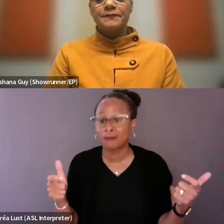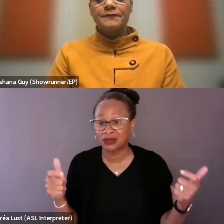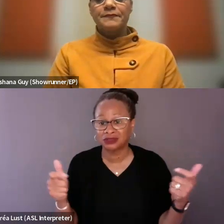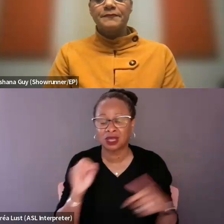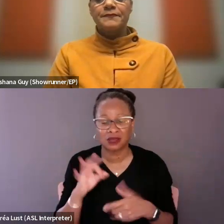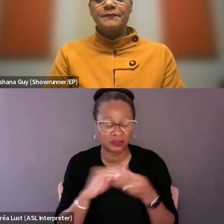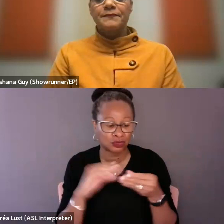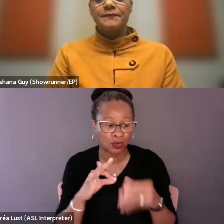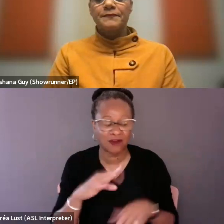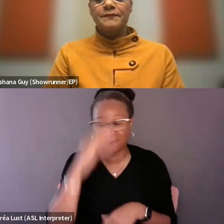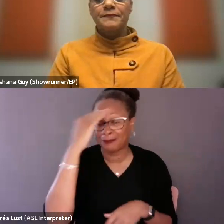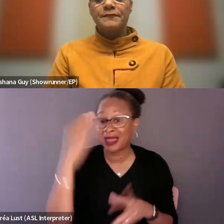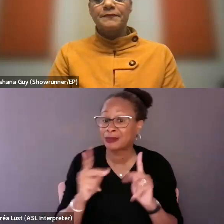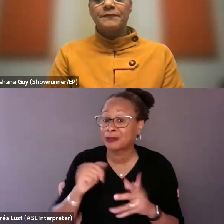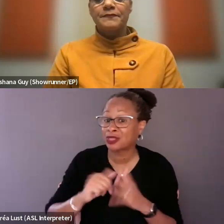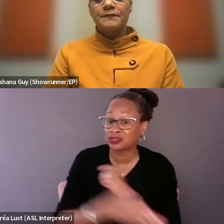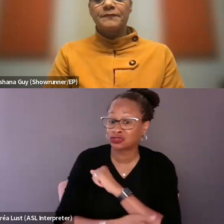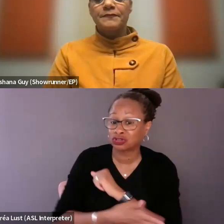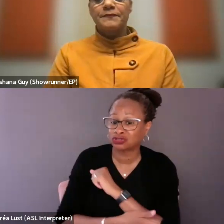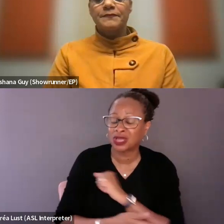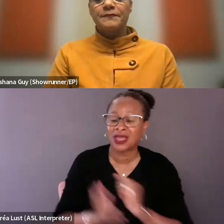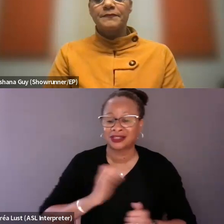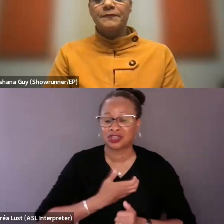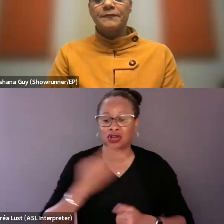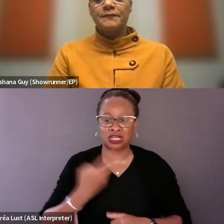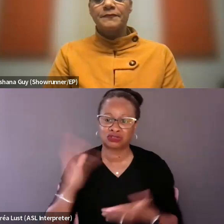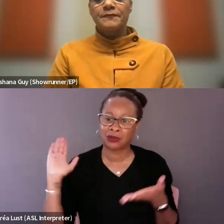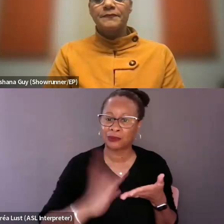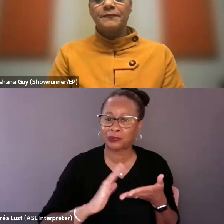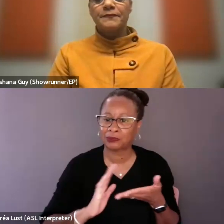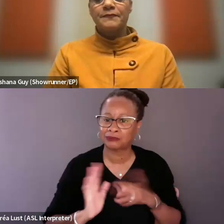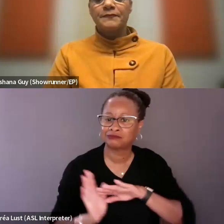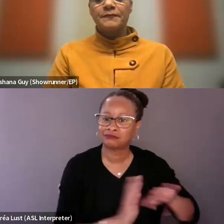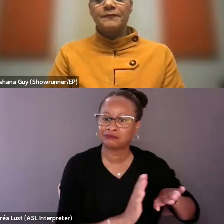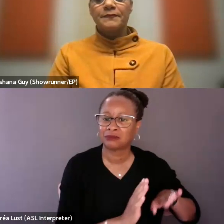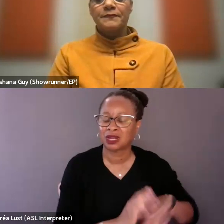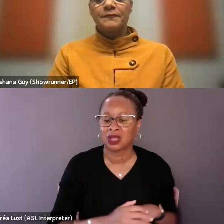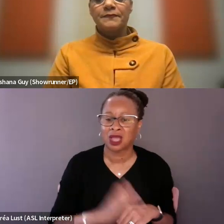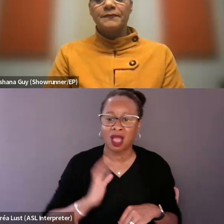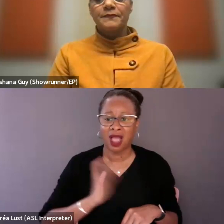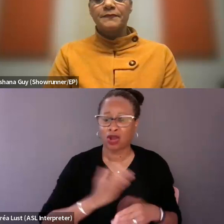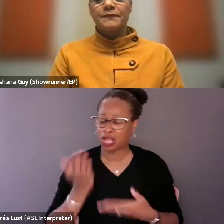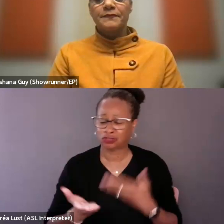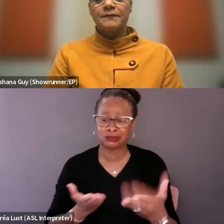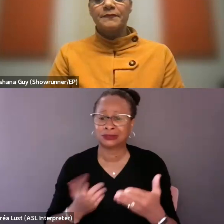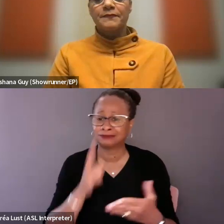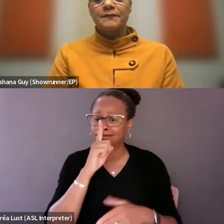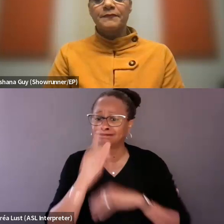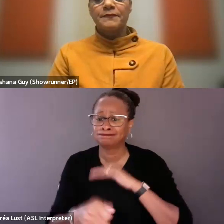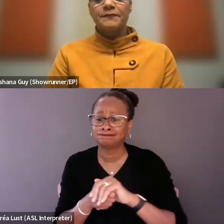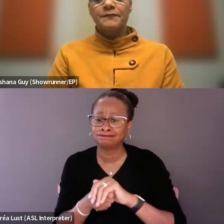of the story of Black people in this country has been our history being diminished, our contributions being